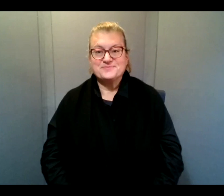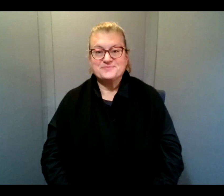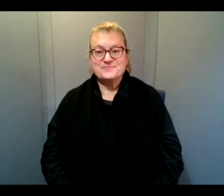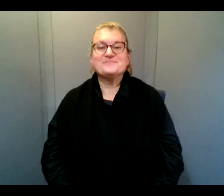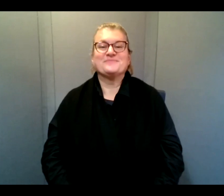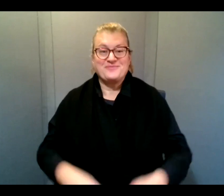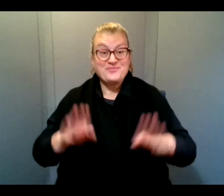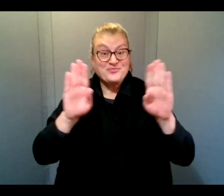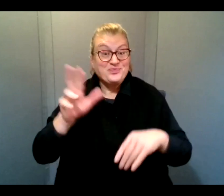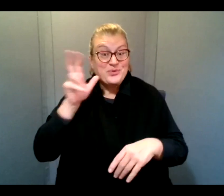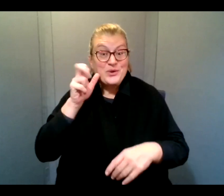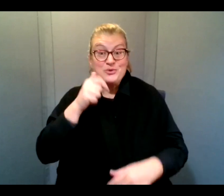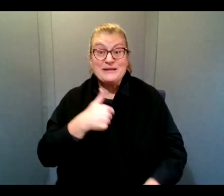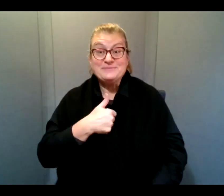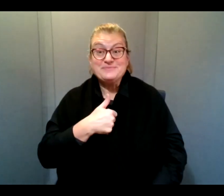Okay, great. Can you hear me?